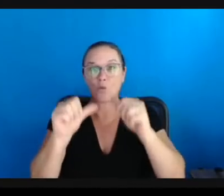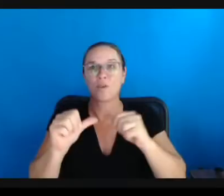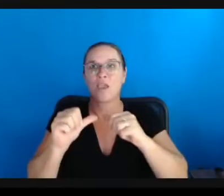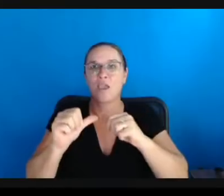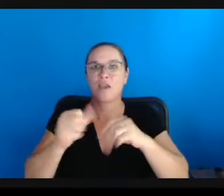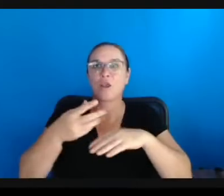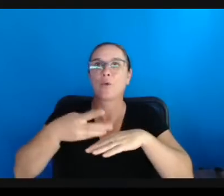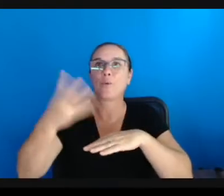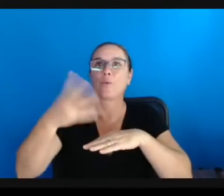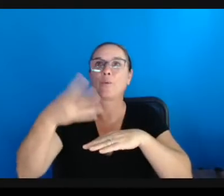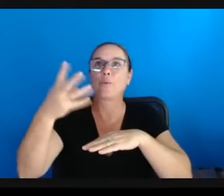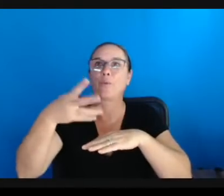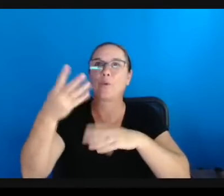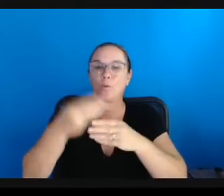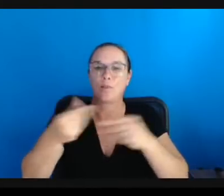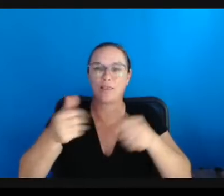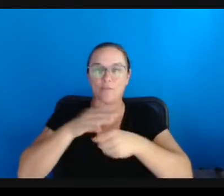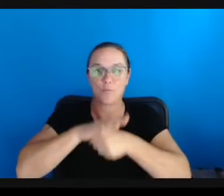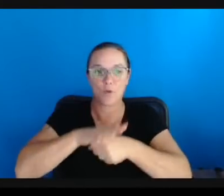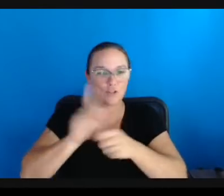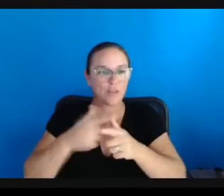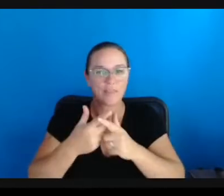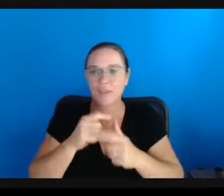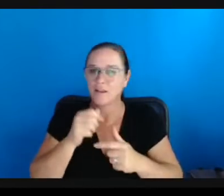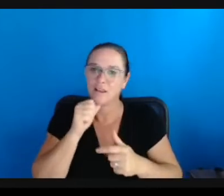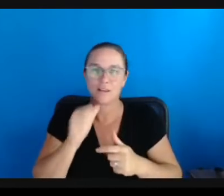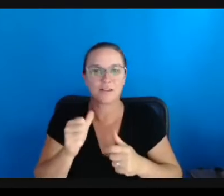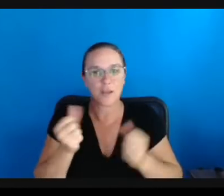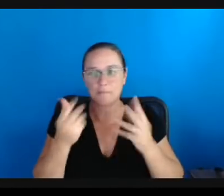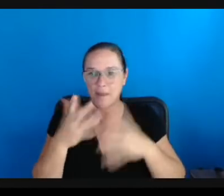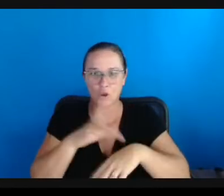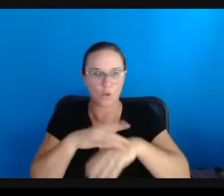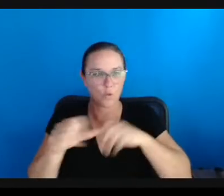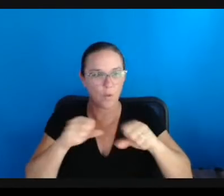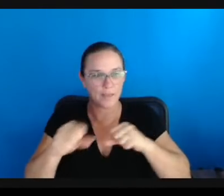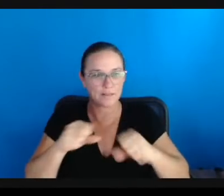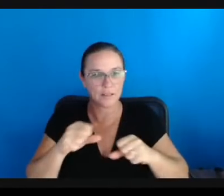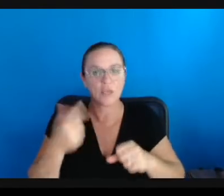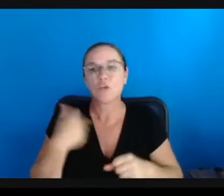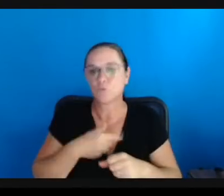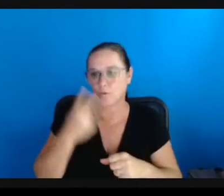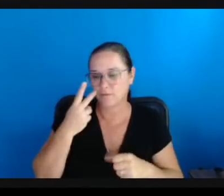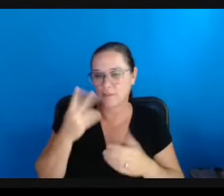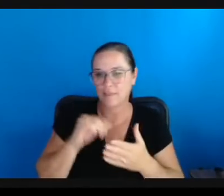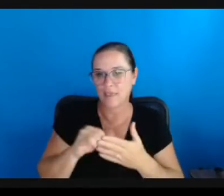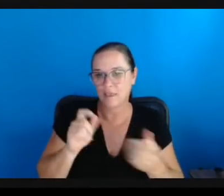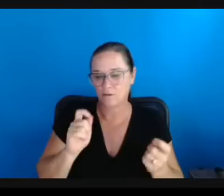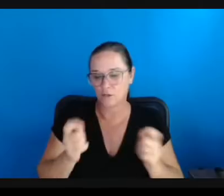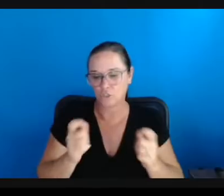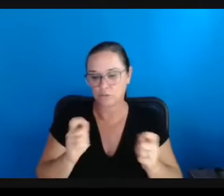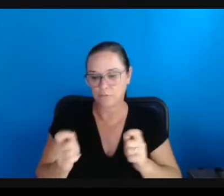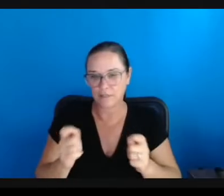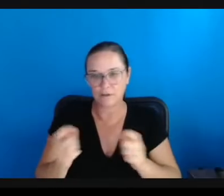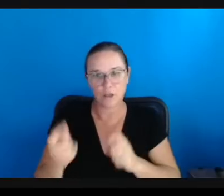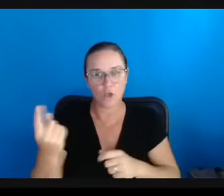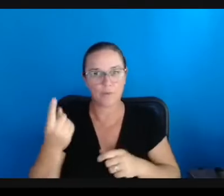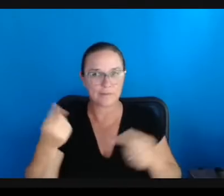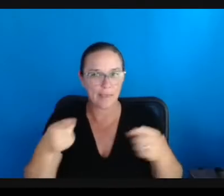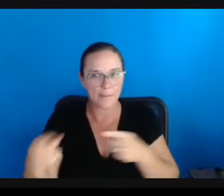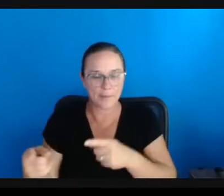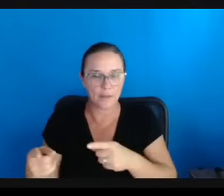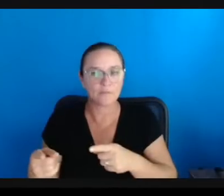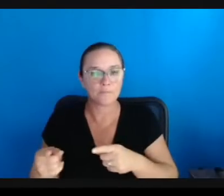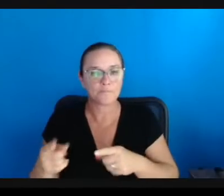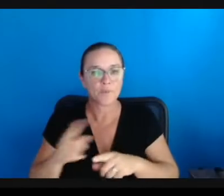eruption, it doesn't have to pressurize and cause as many earthquakes. So you still have them happening through these adjustments that are always always ongoing.